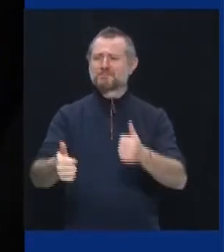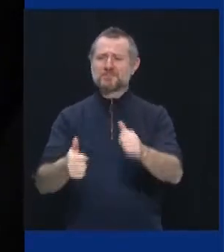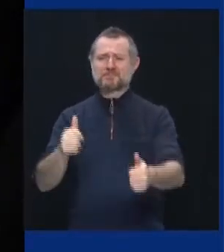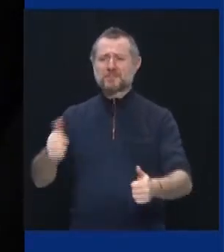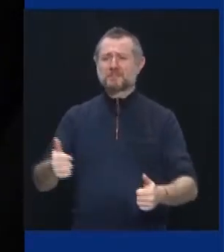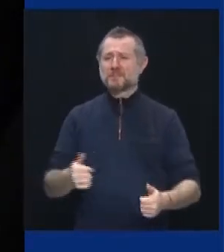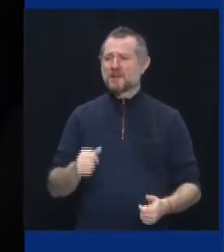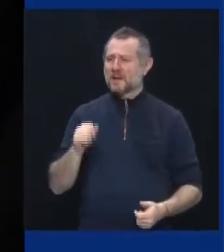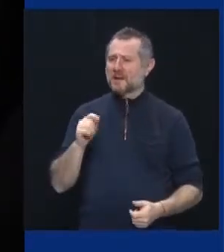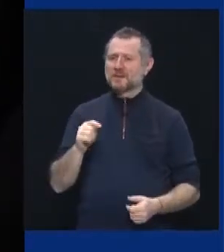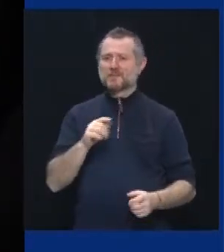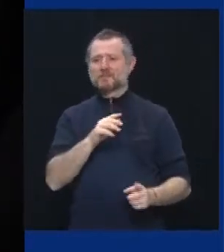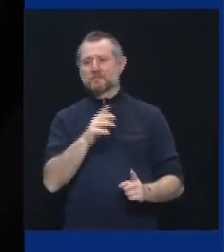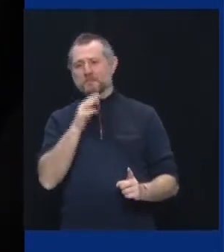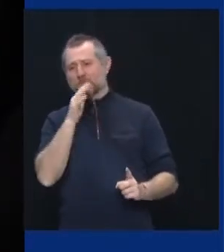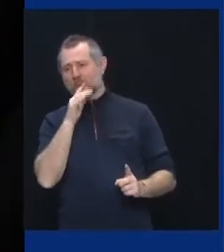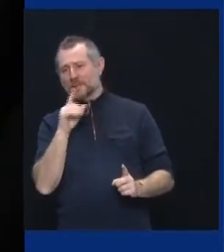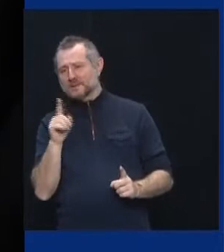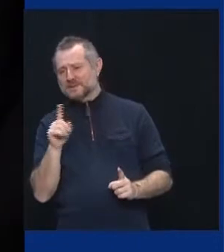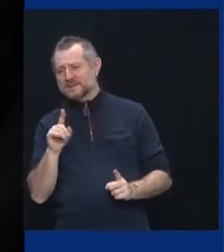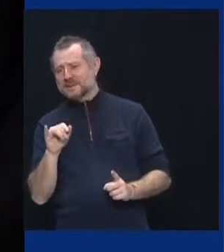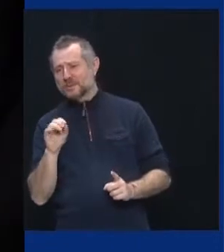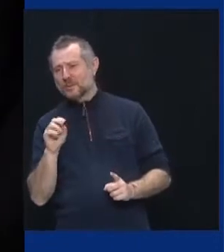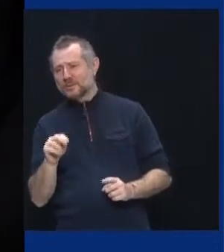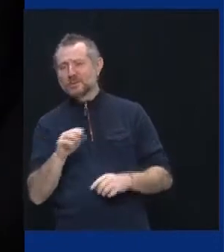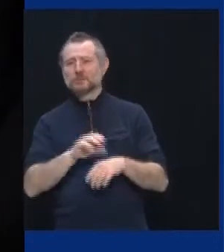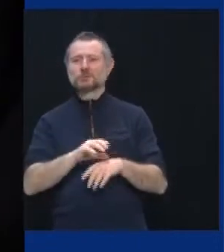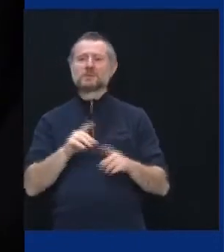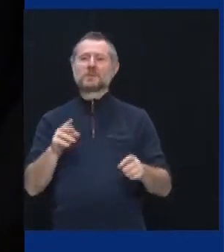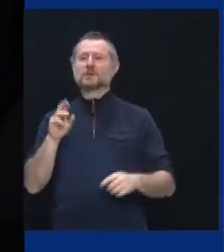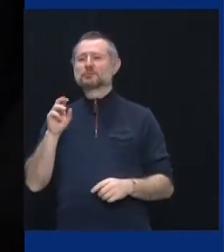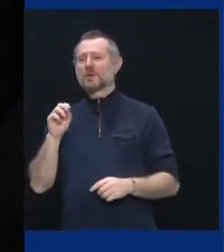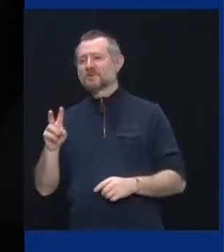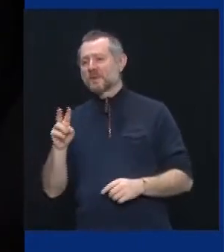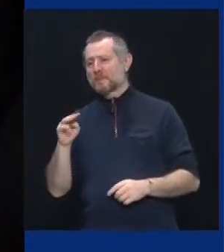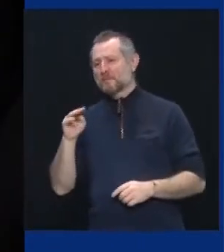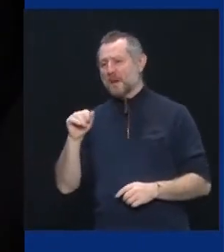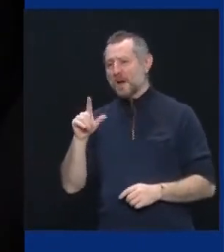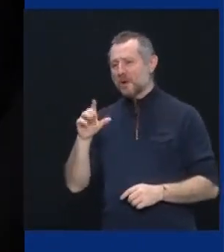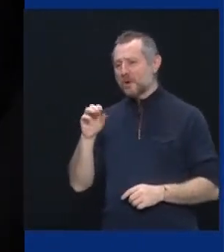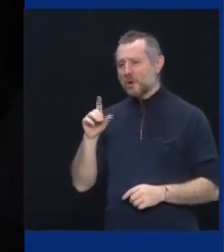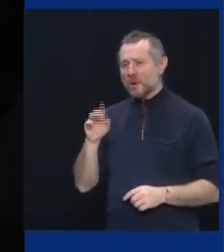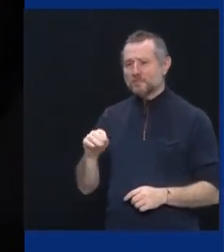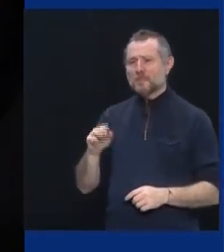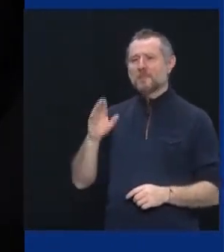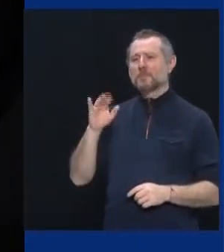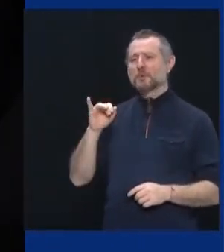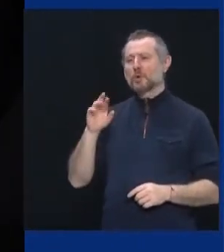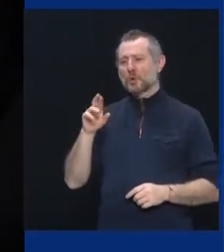Zion, Reverend Malcolm Byrd. I want to thank you for opening up so that